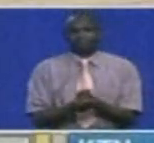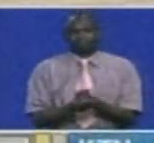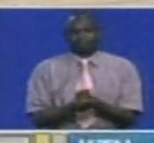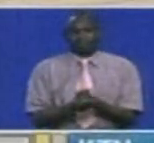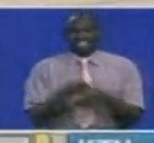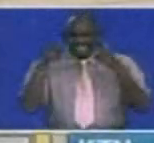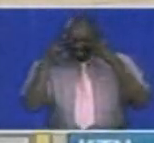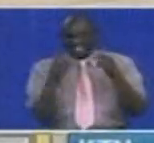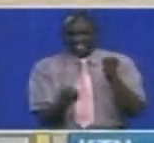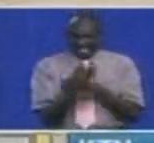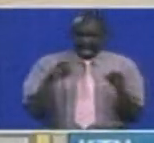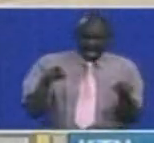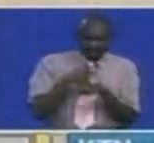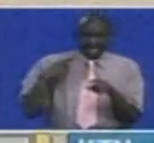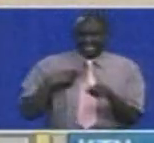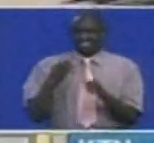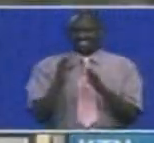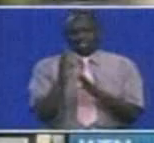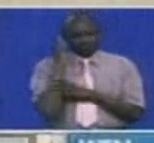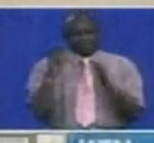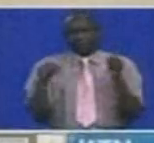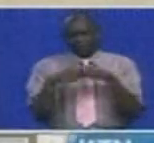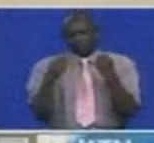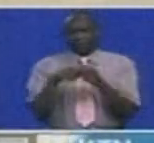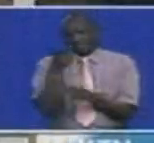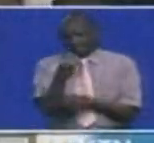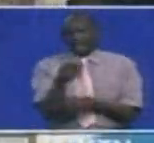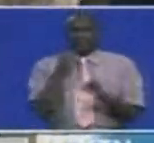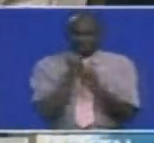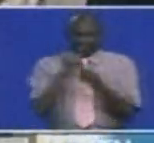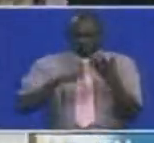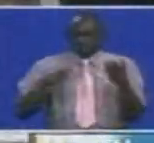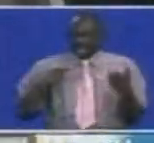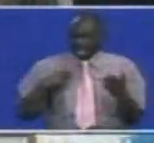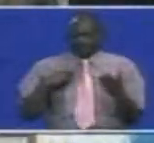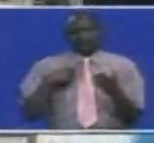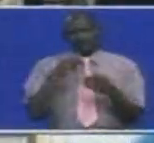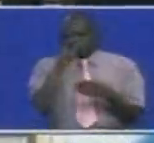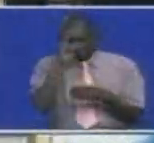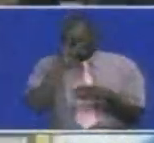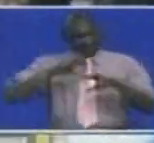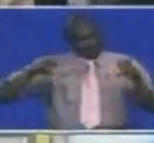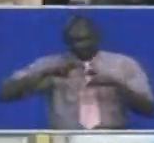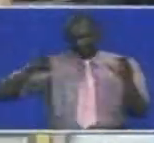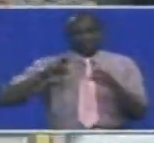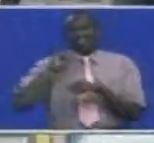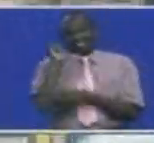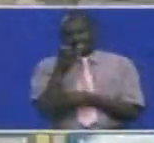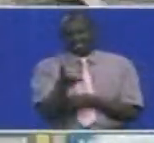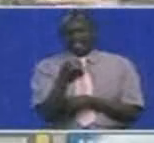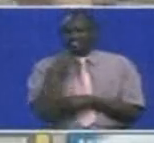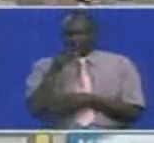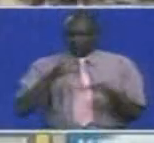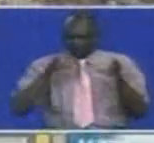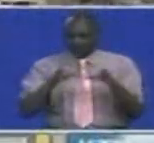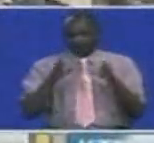Terrorist attacks and general insecurity in recent months have prompted a big security operation across the country, with much emphasis on Eastleigh